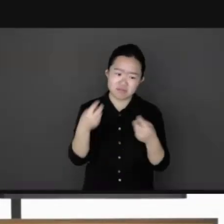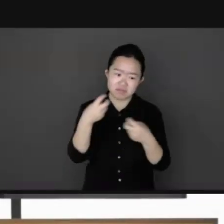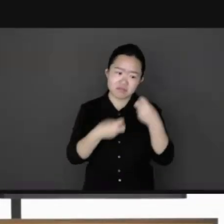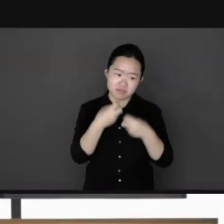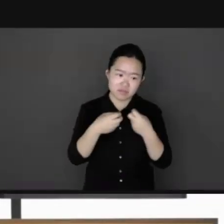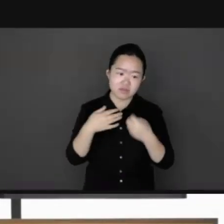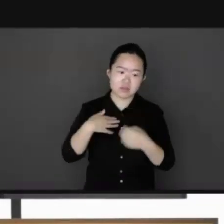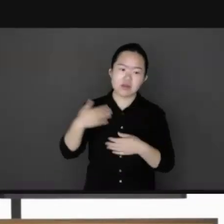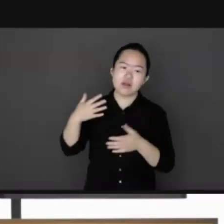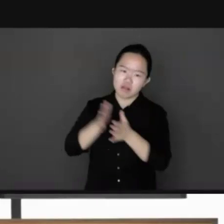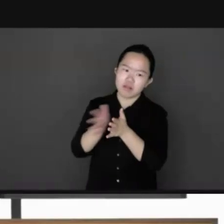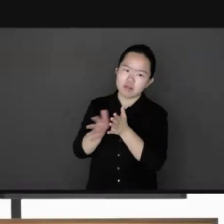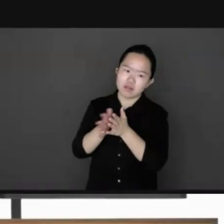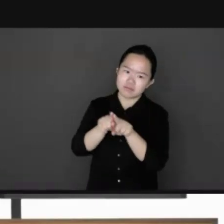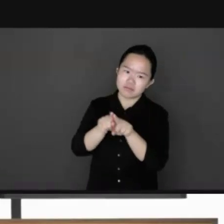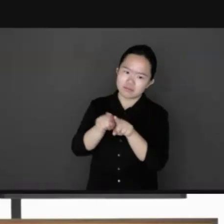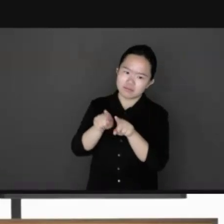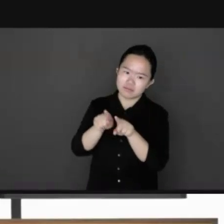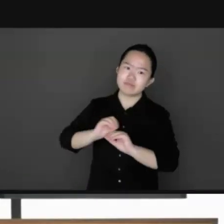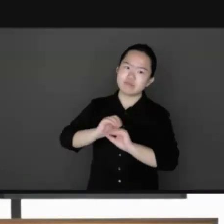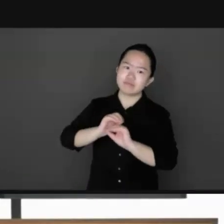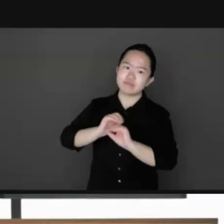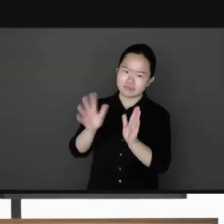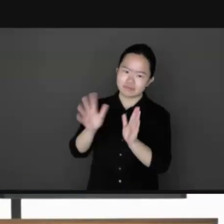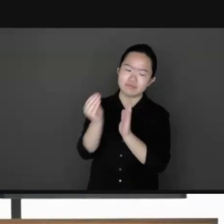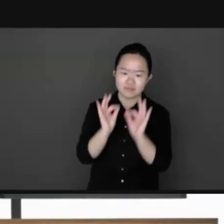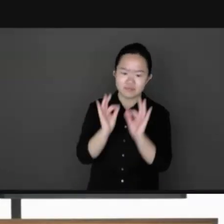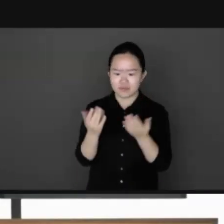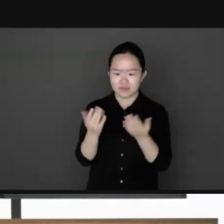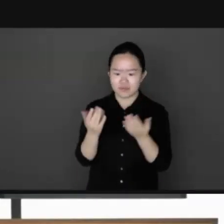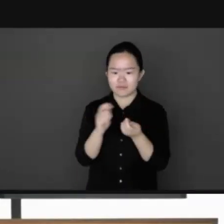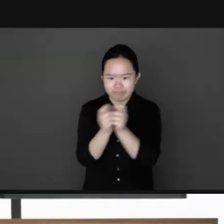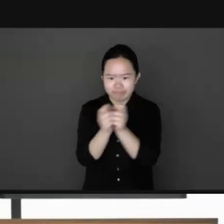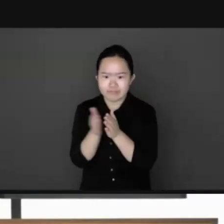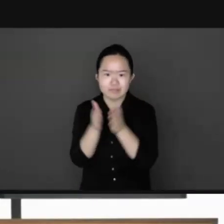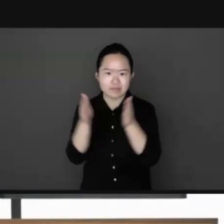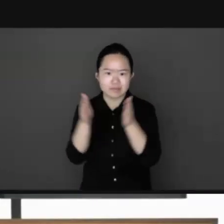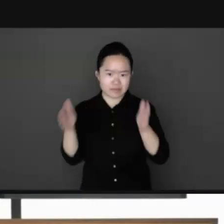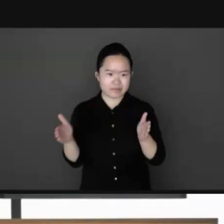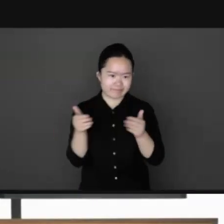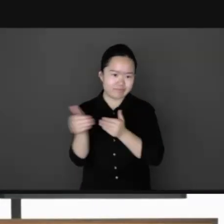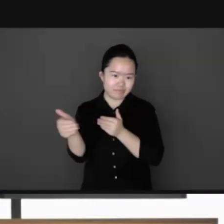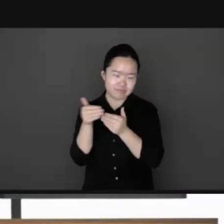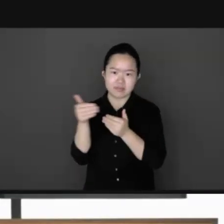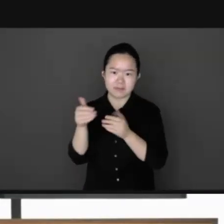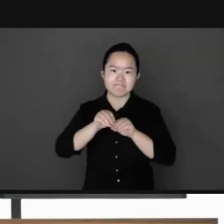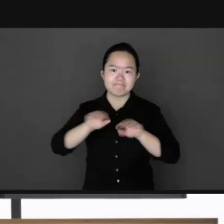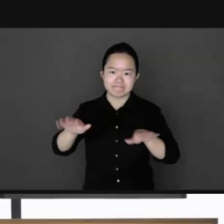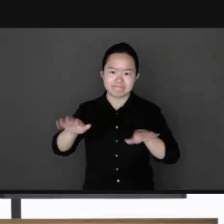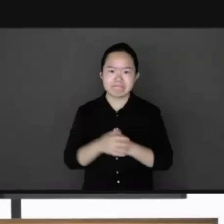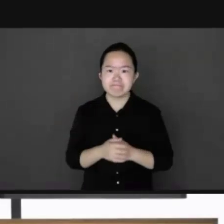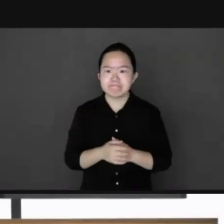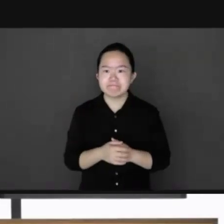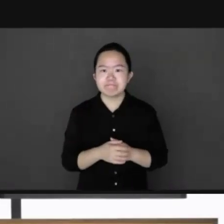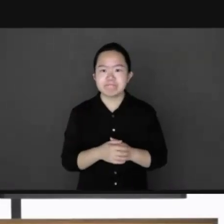think. So the next release should solve that problem and some of the ones associated with this as well, I